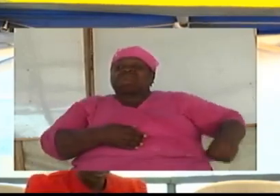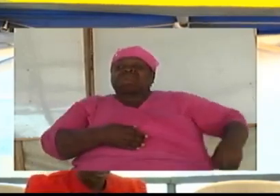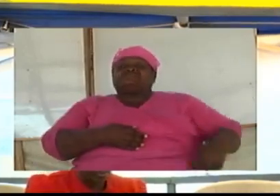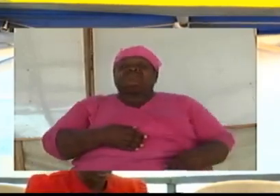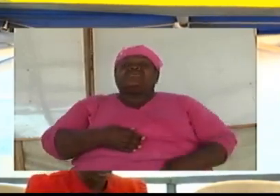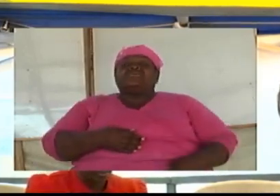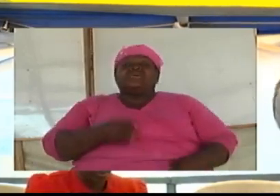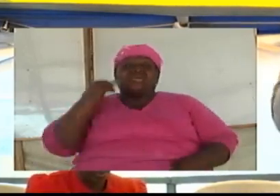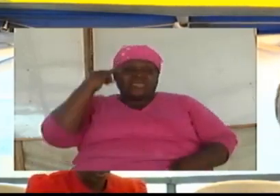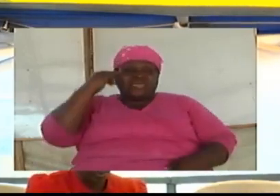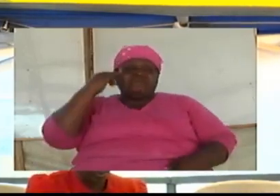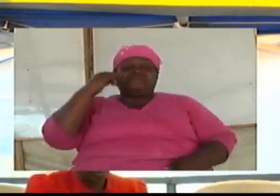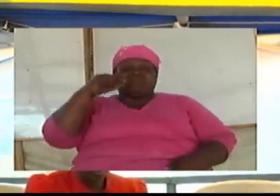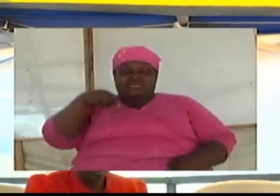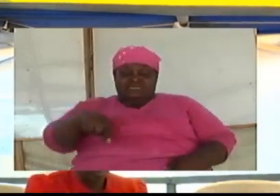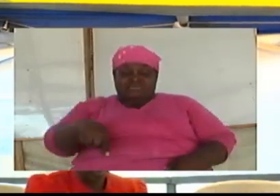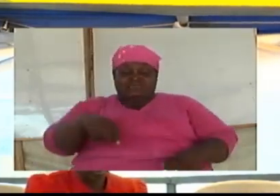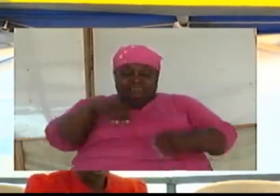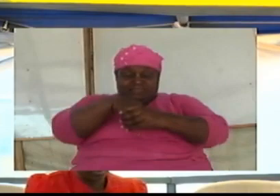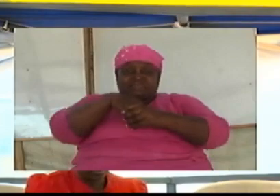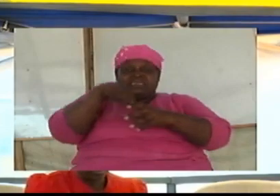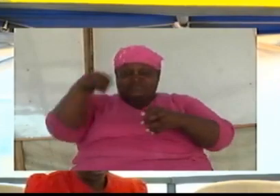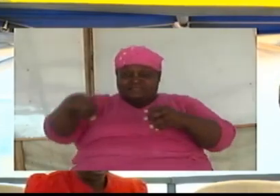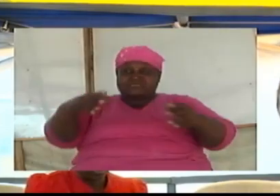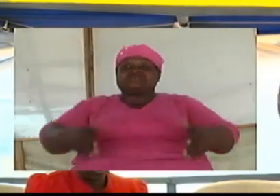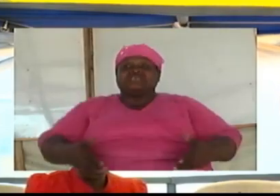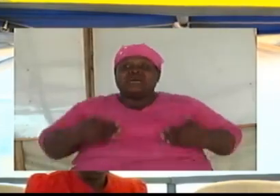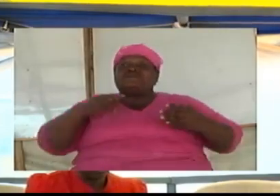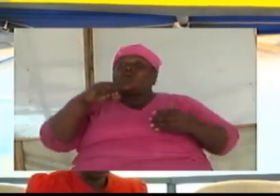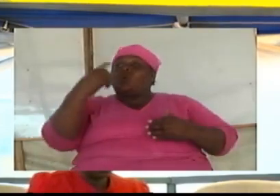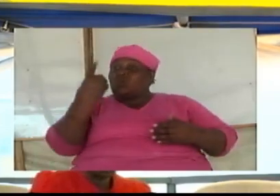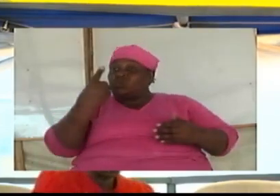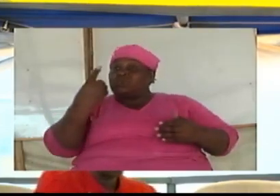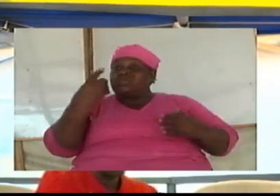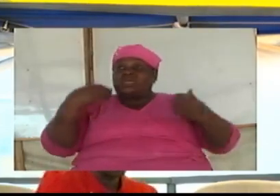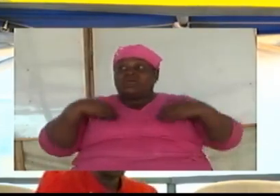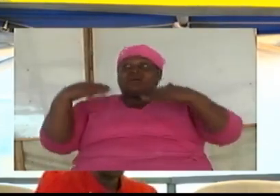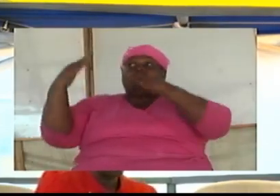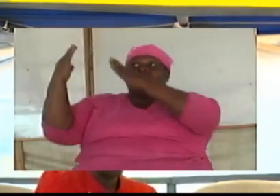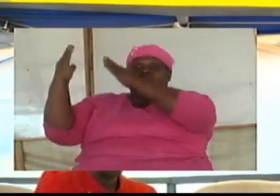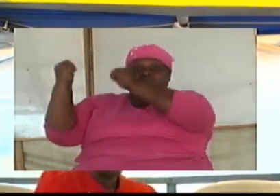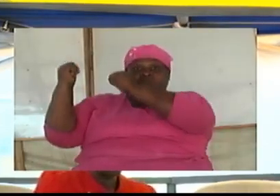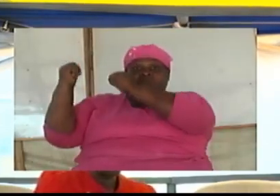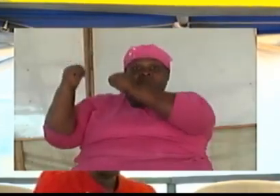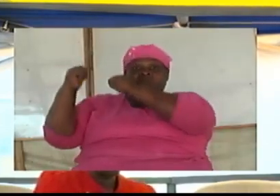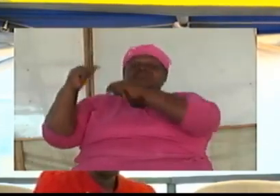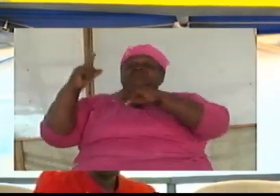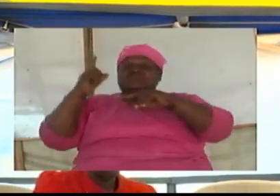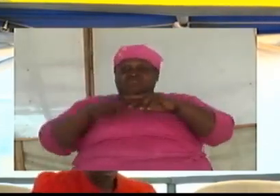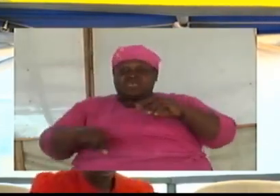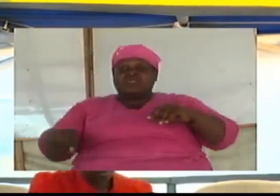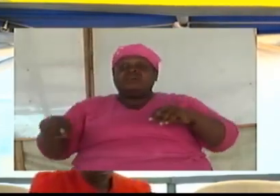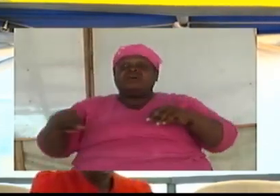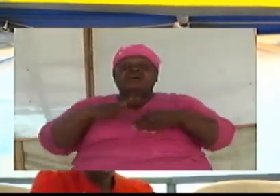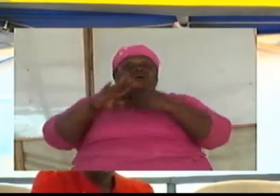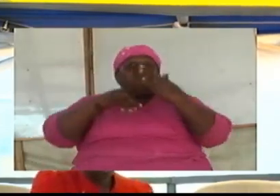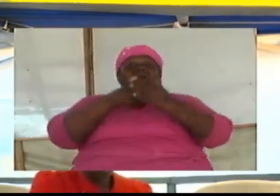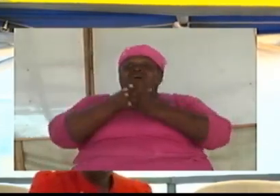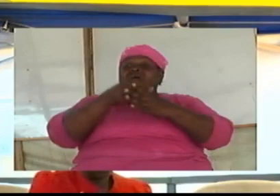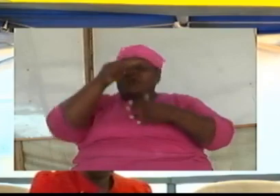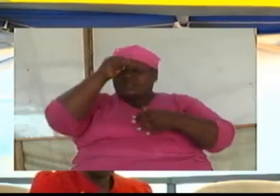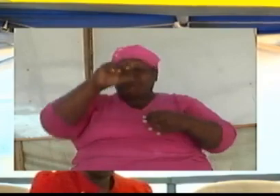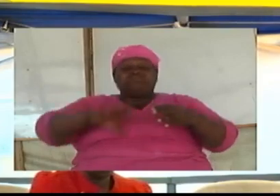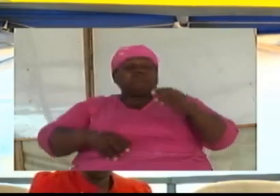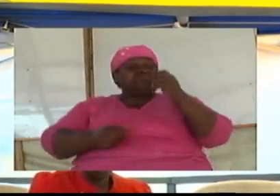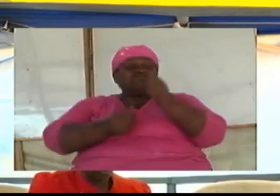if in this life only we have hope, then we are of all men